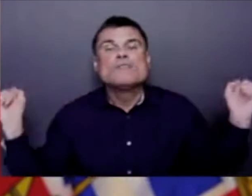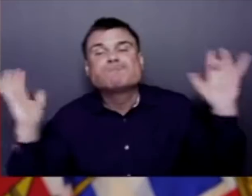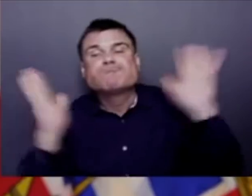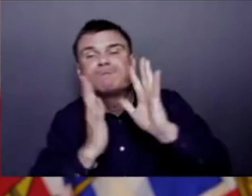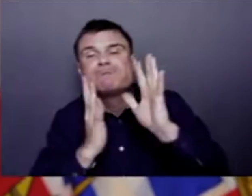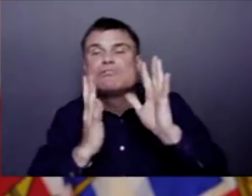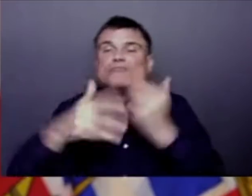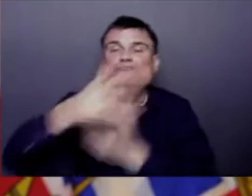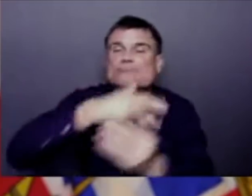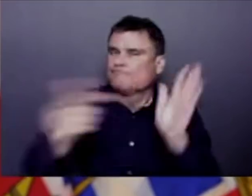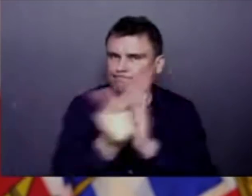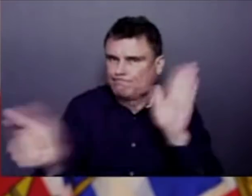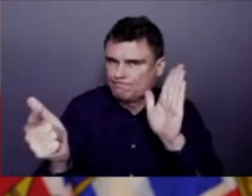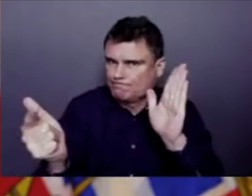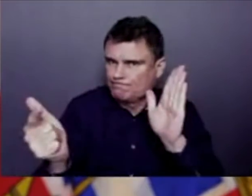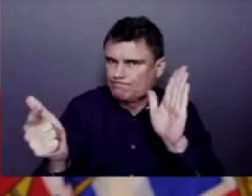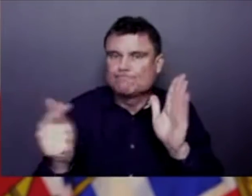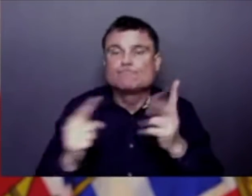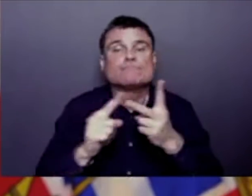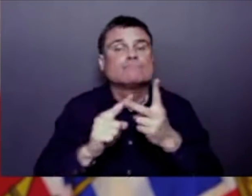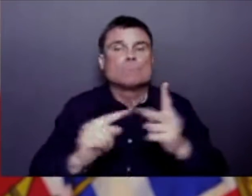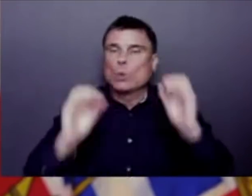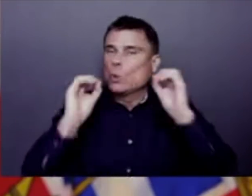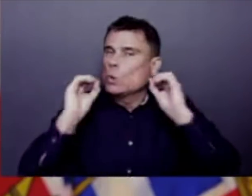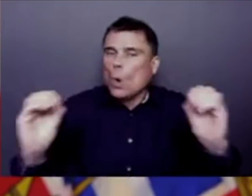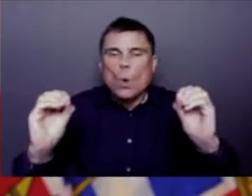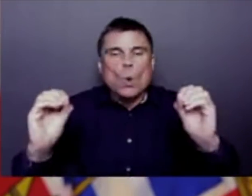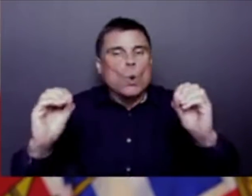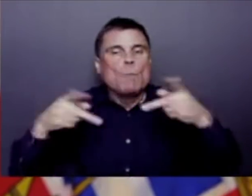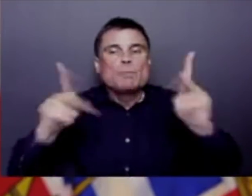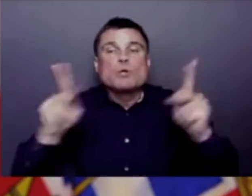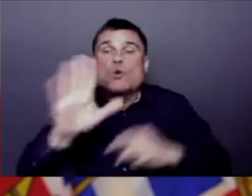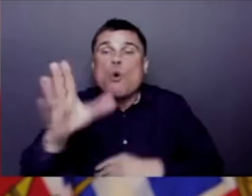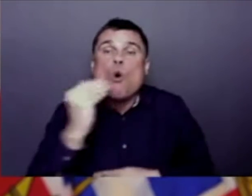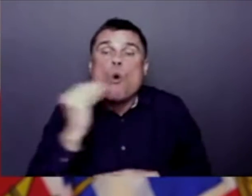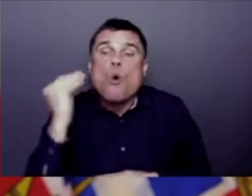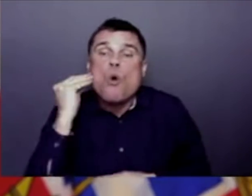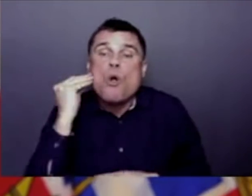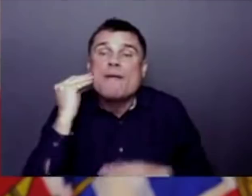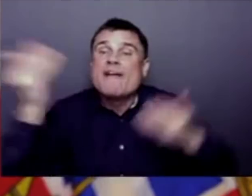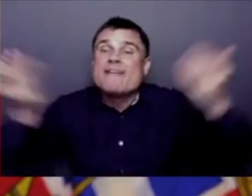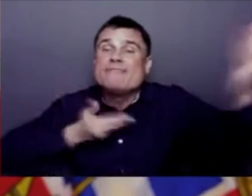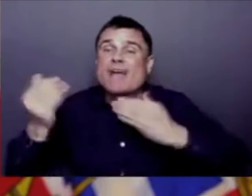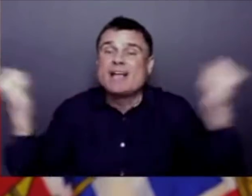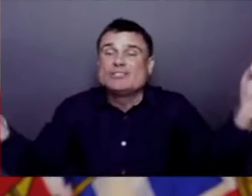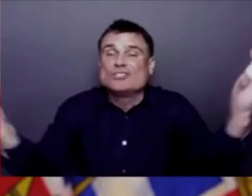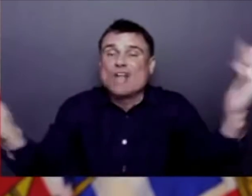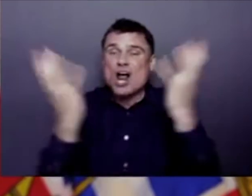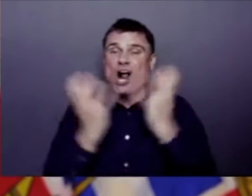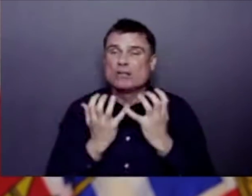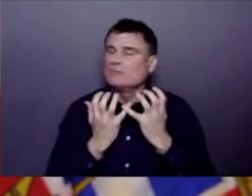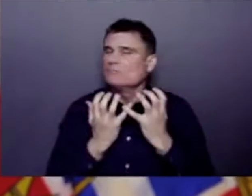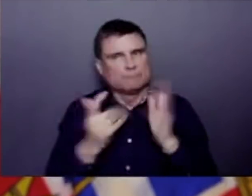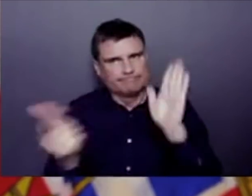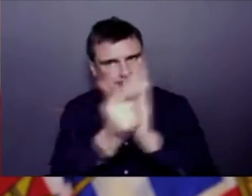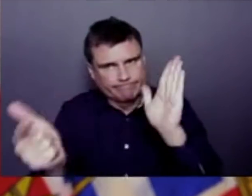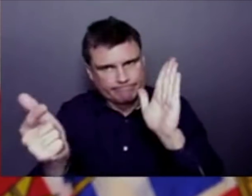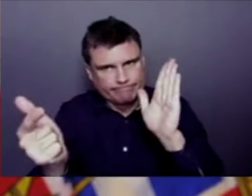time. That includes at restaurants and bars. There are to be no events in this coming